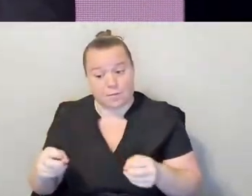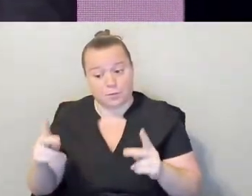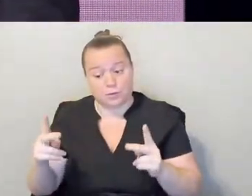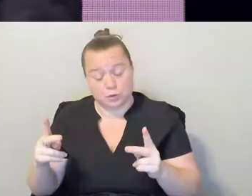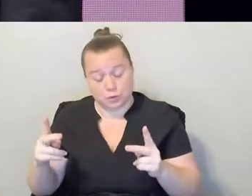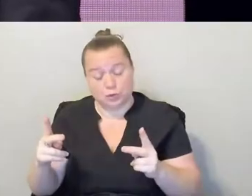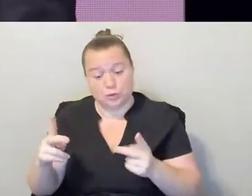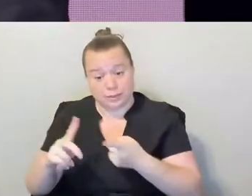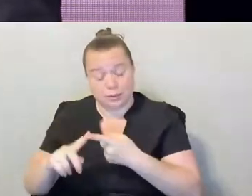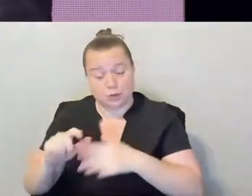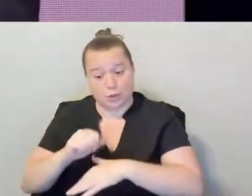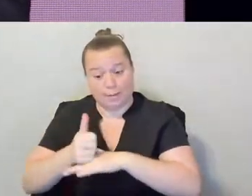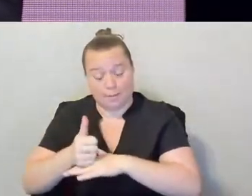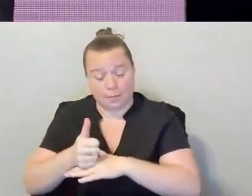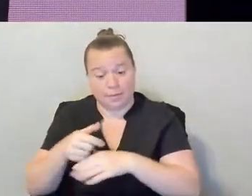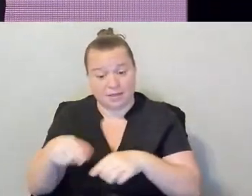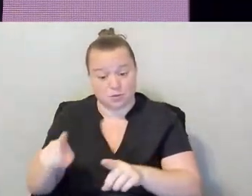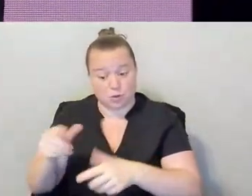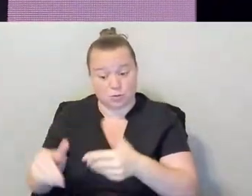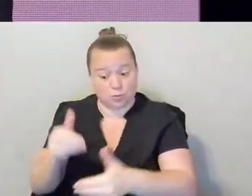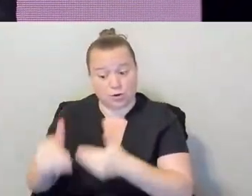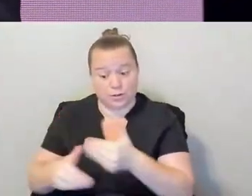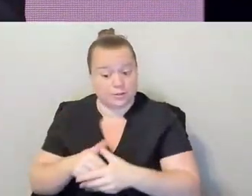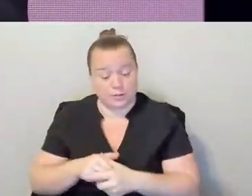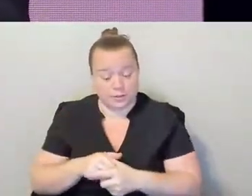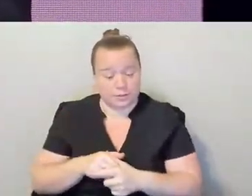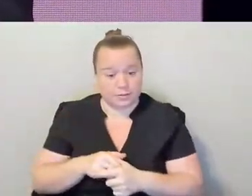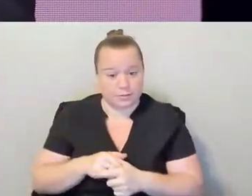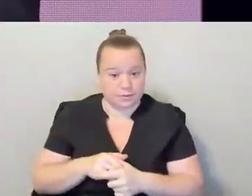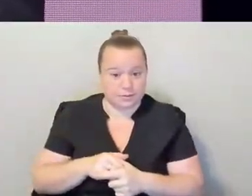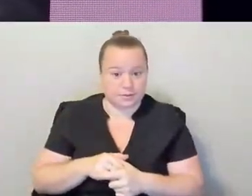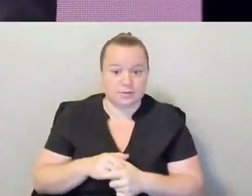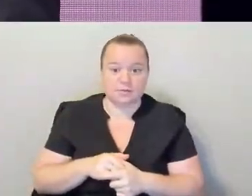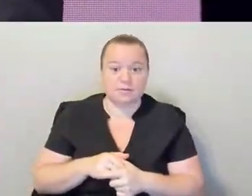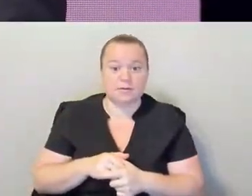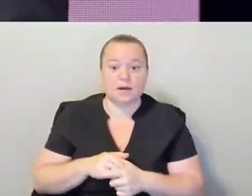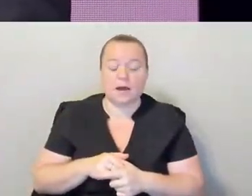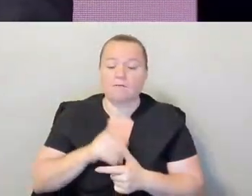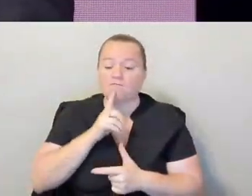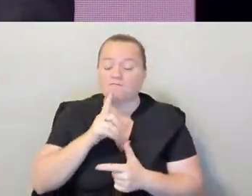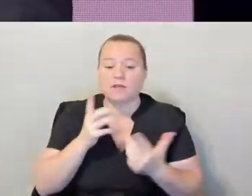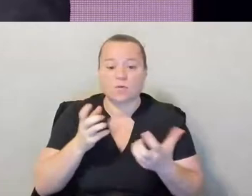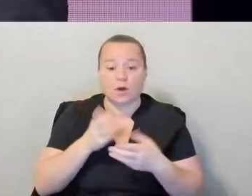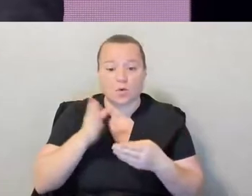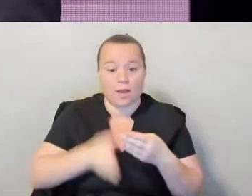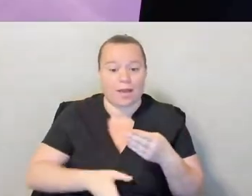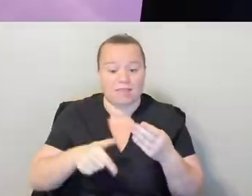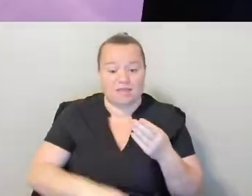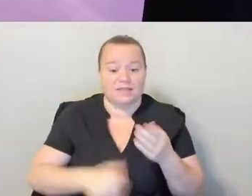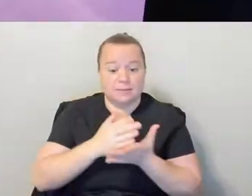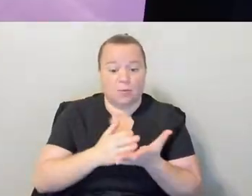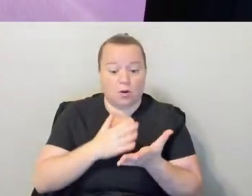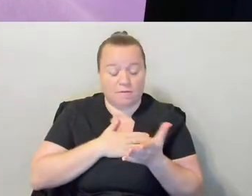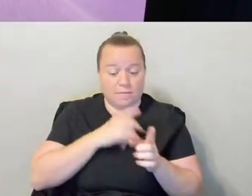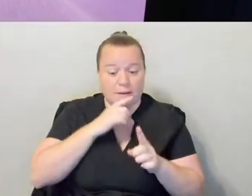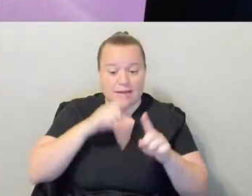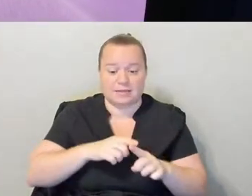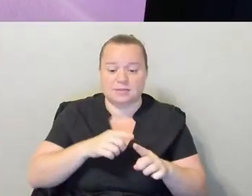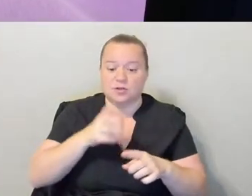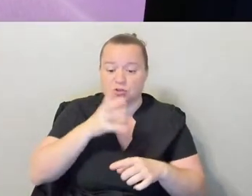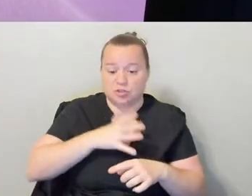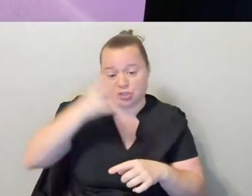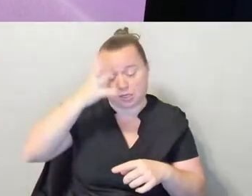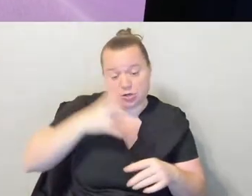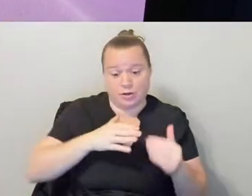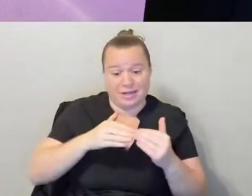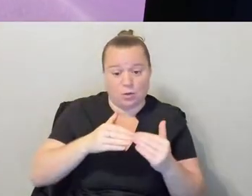implementation process. So I would really like to conclude this part of my answer by saying that gender equality is not something we can achieve